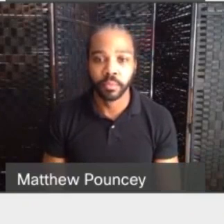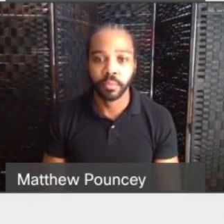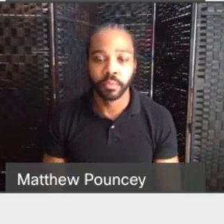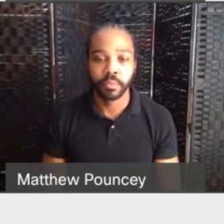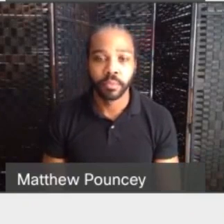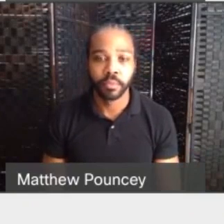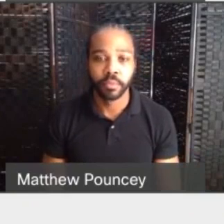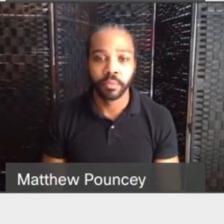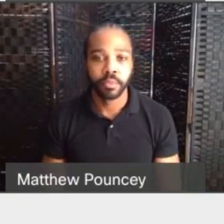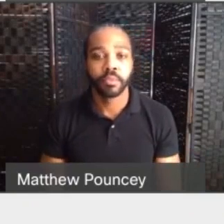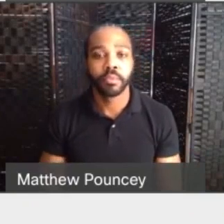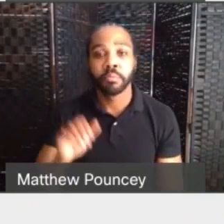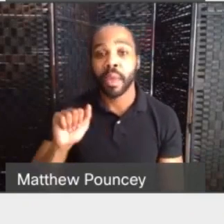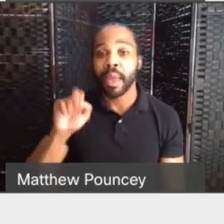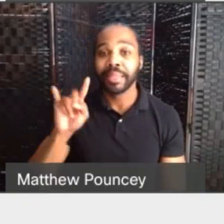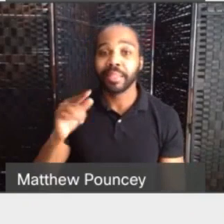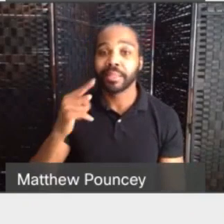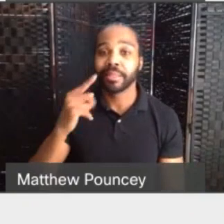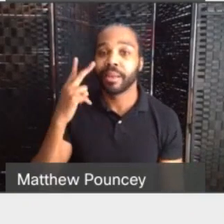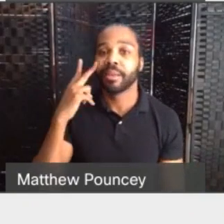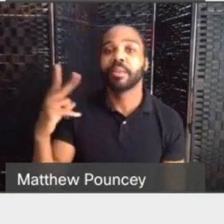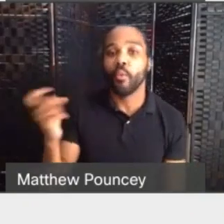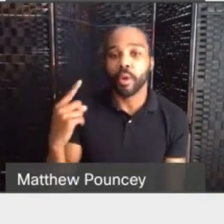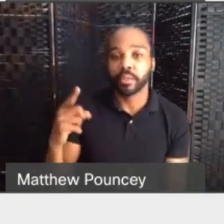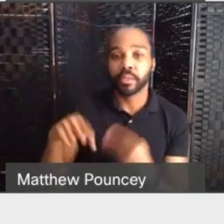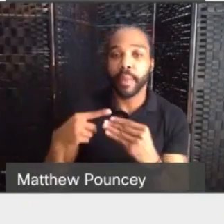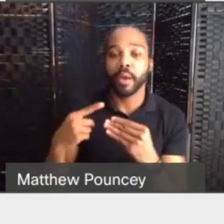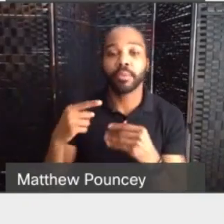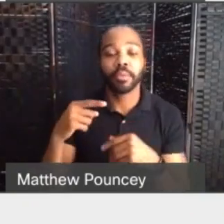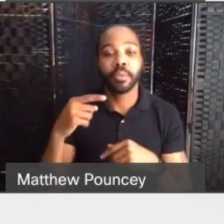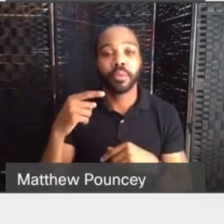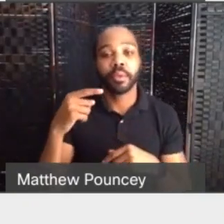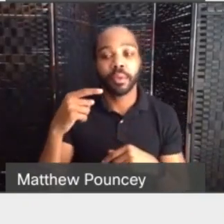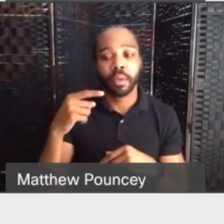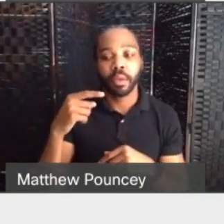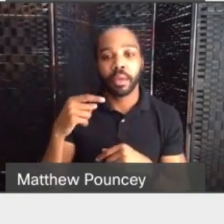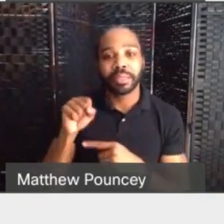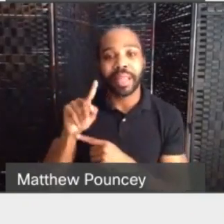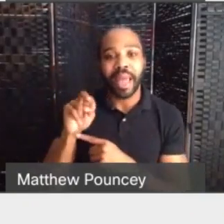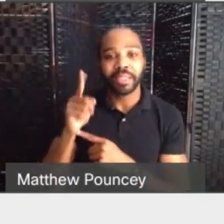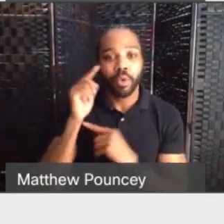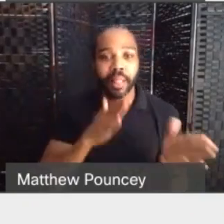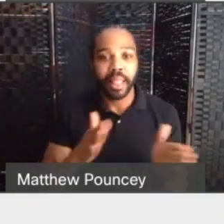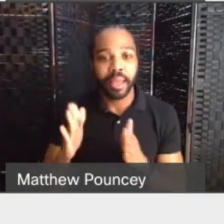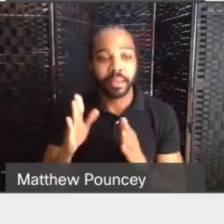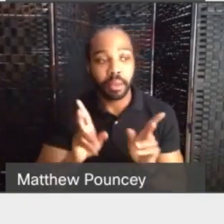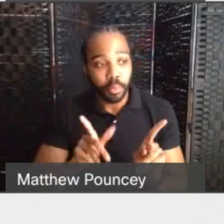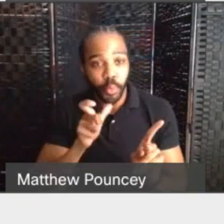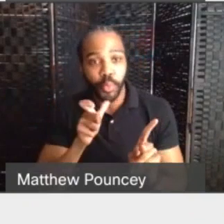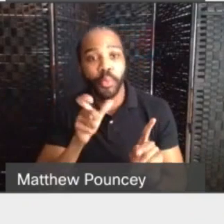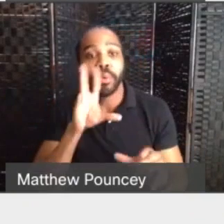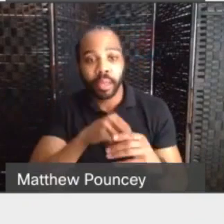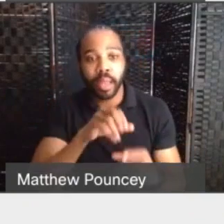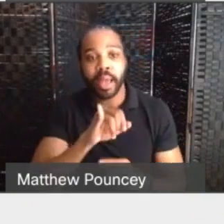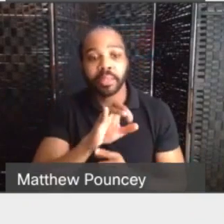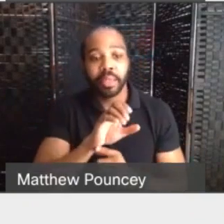So there's a question about the status of planning for the people in ICFs and res